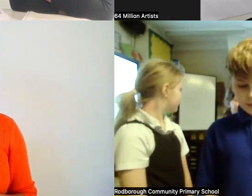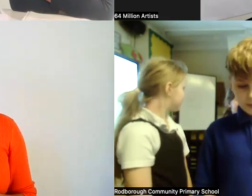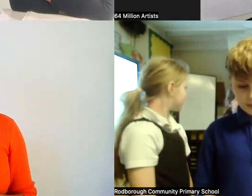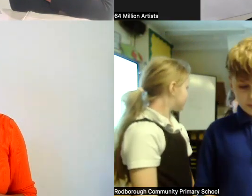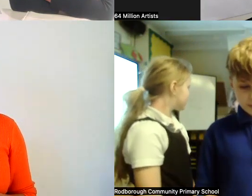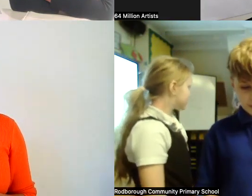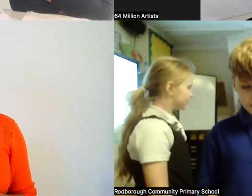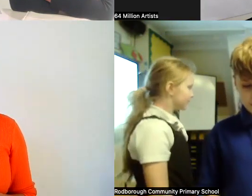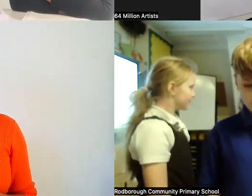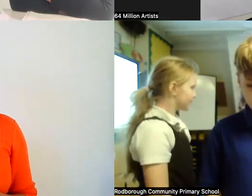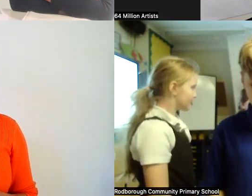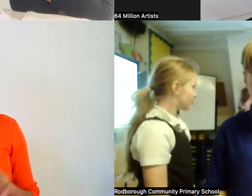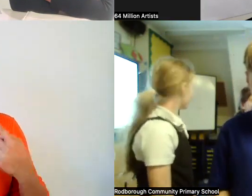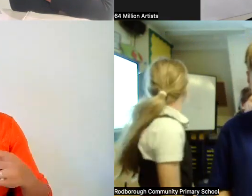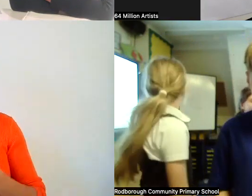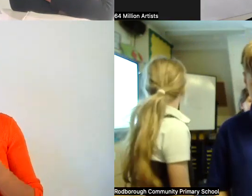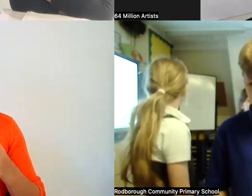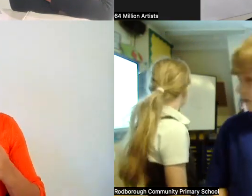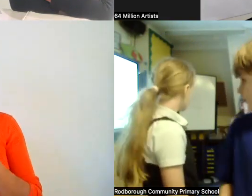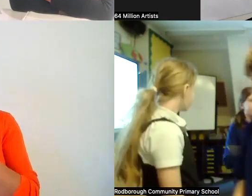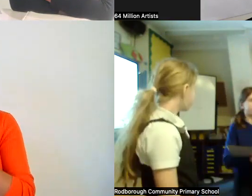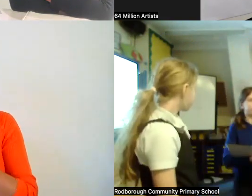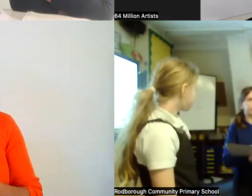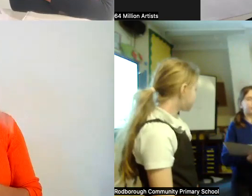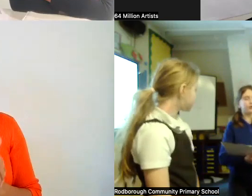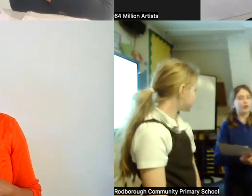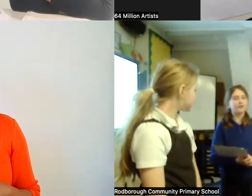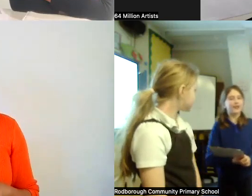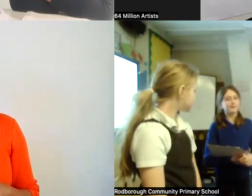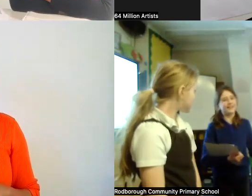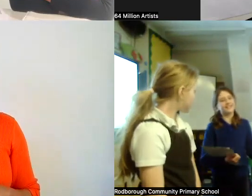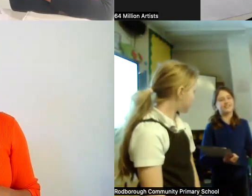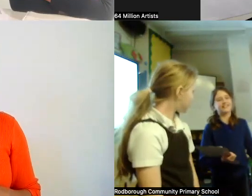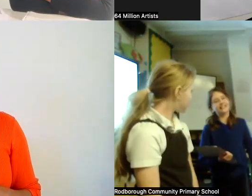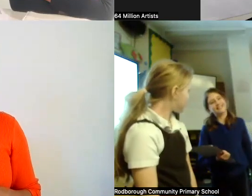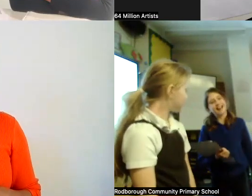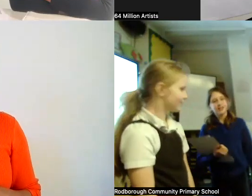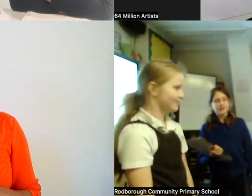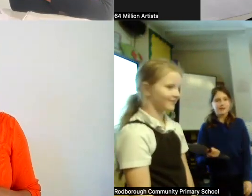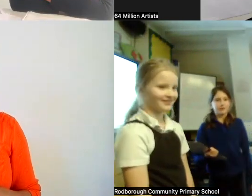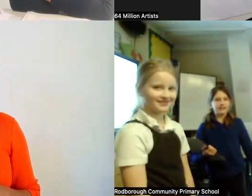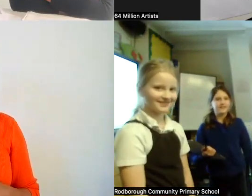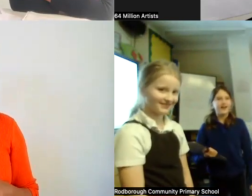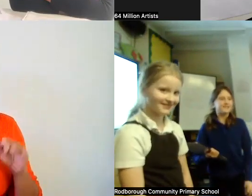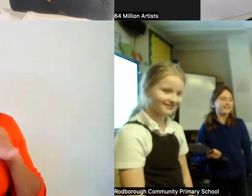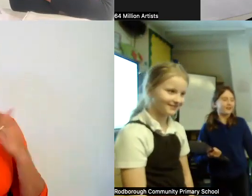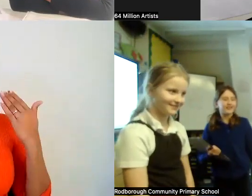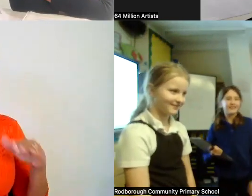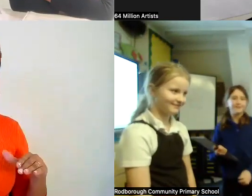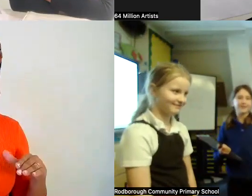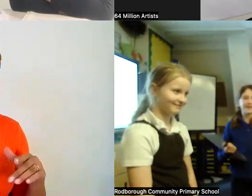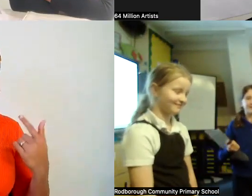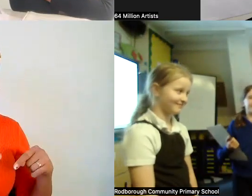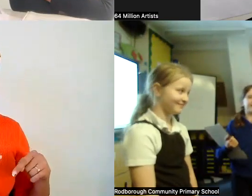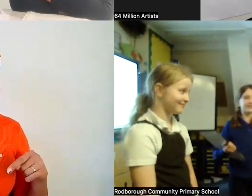home? Yes, we were. When children were going on holiday, we get to take it there. But it was really dirty and